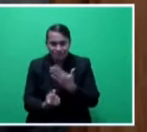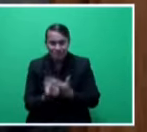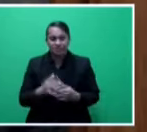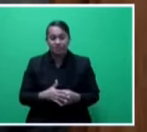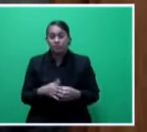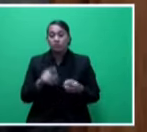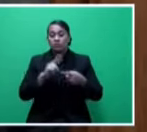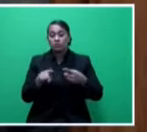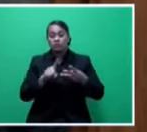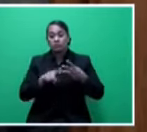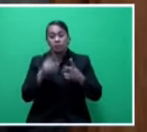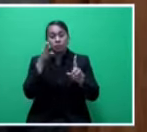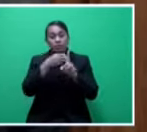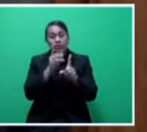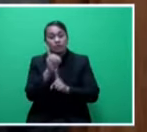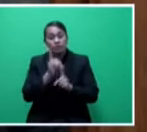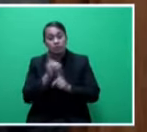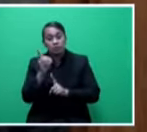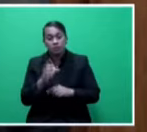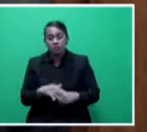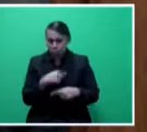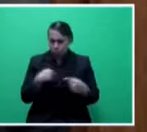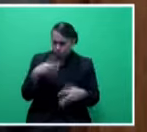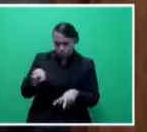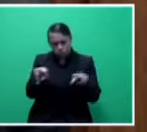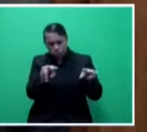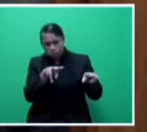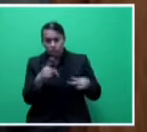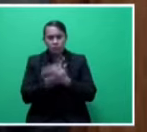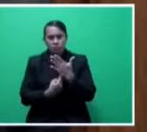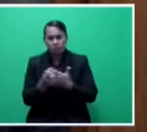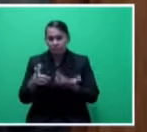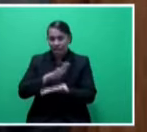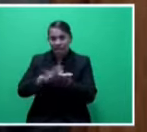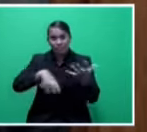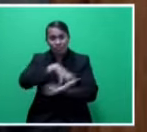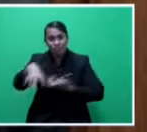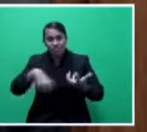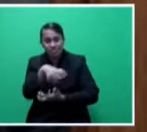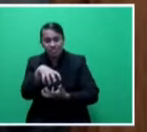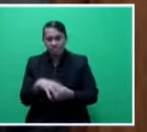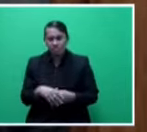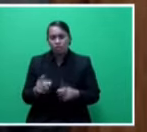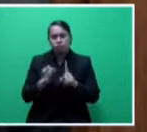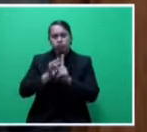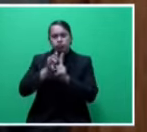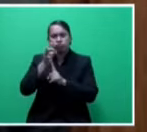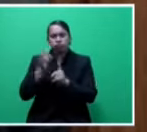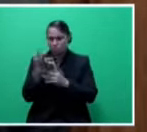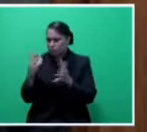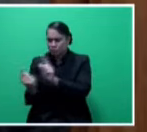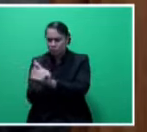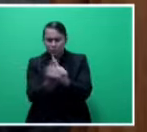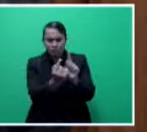development that has been seen during the advent of Tropical Cyclone Harold was the improvement in the briefing quality undertaken